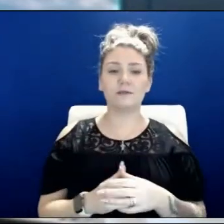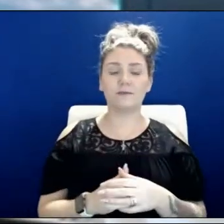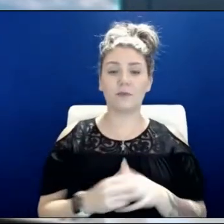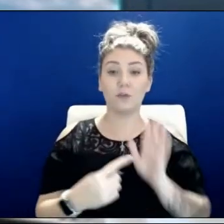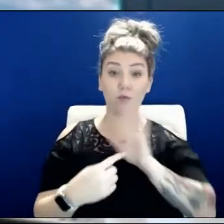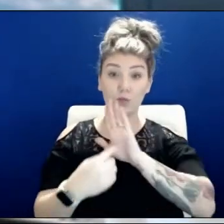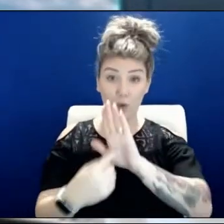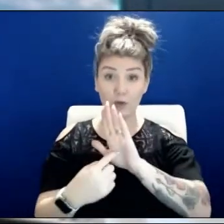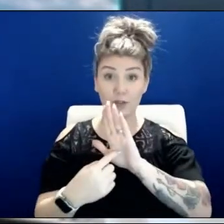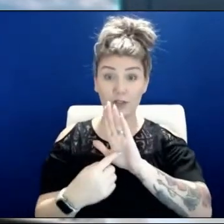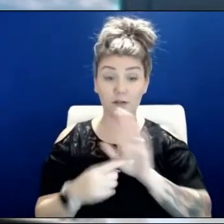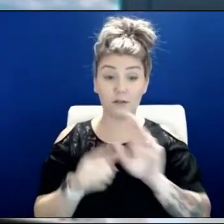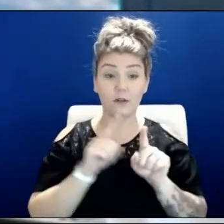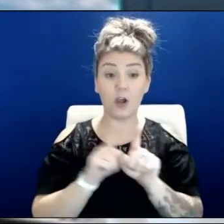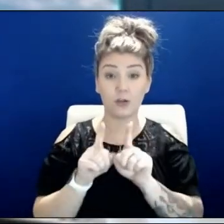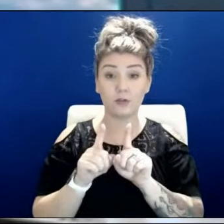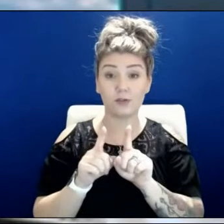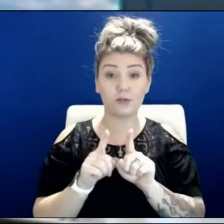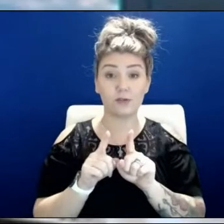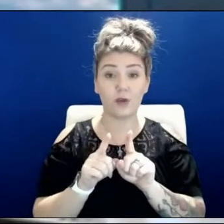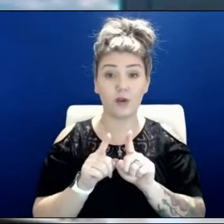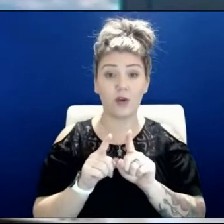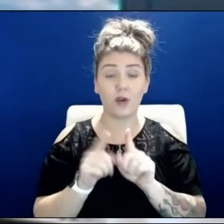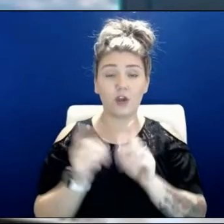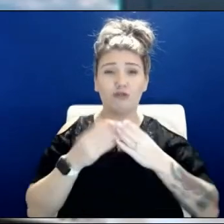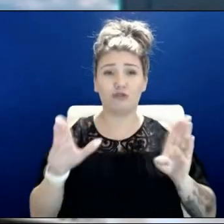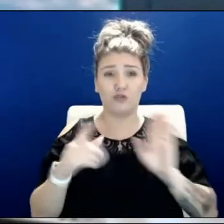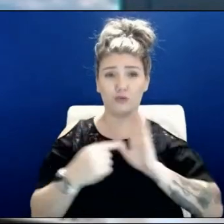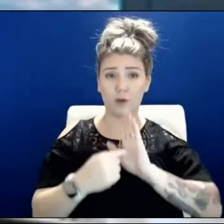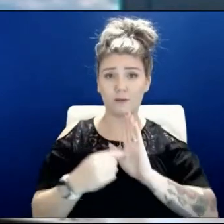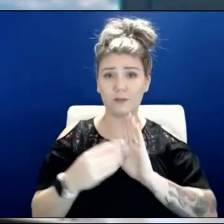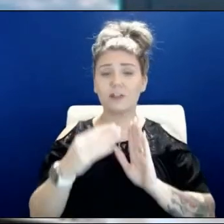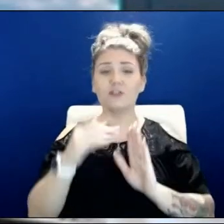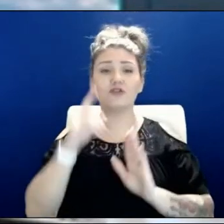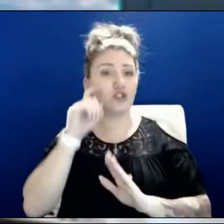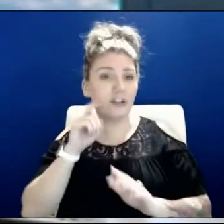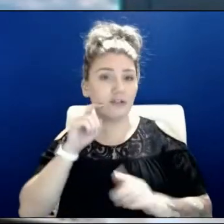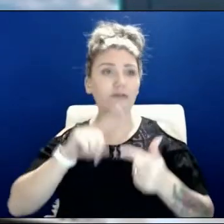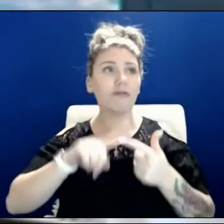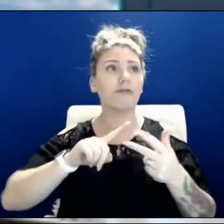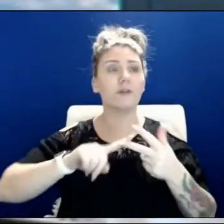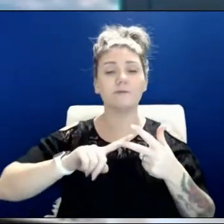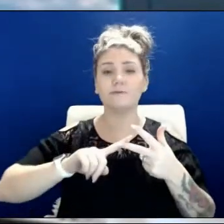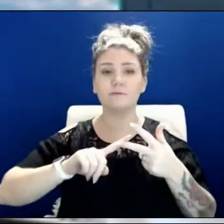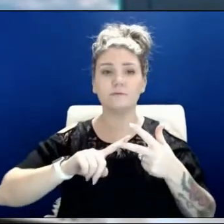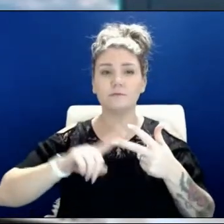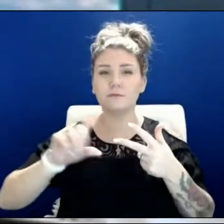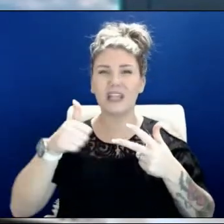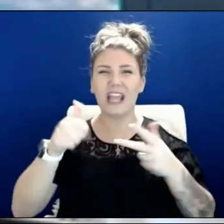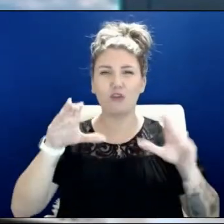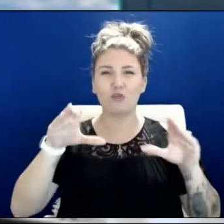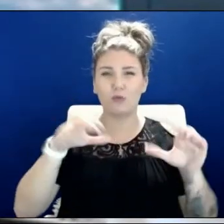represented, as well as gender representation and representation of other groups.